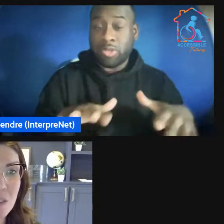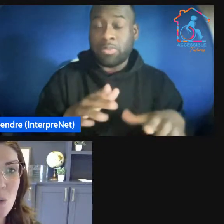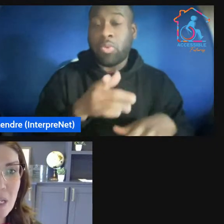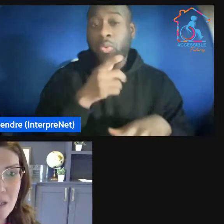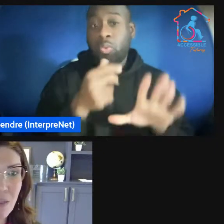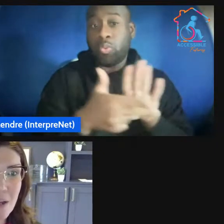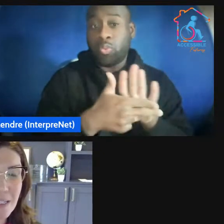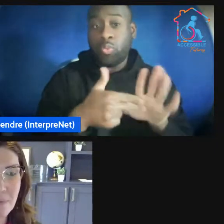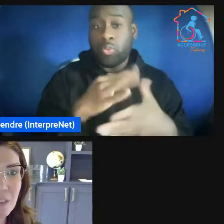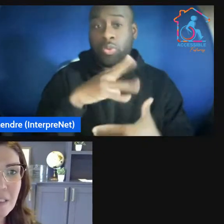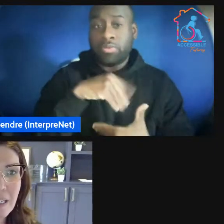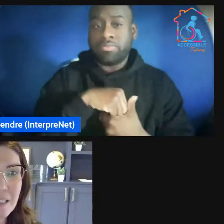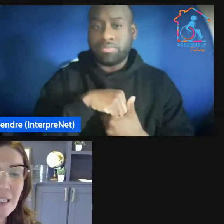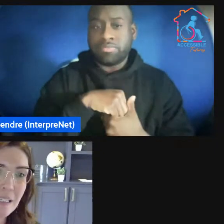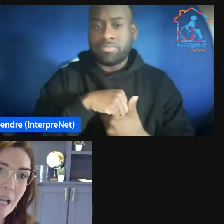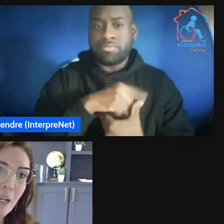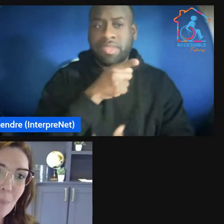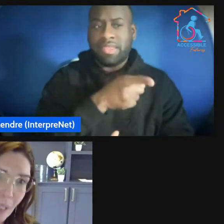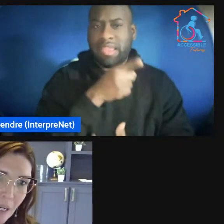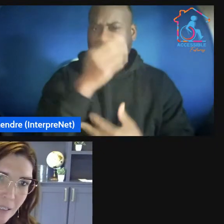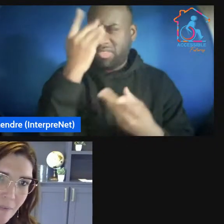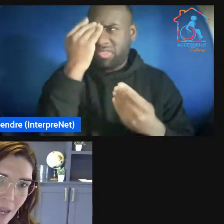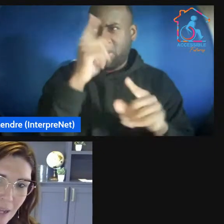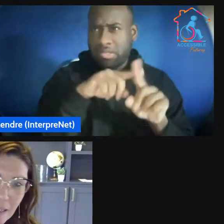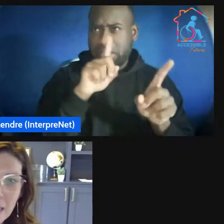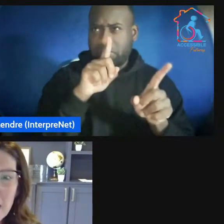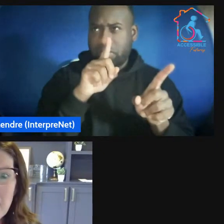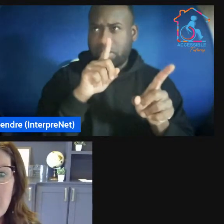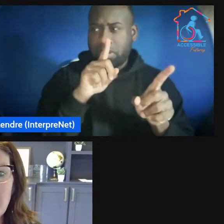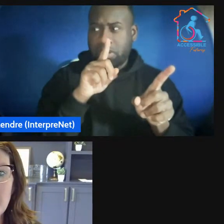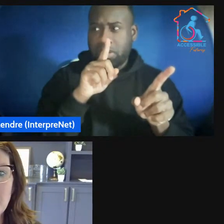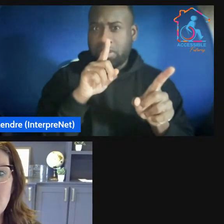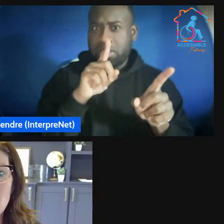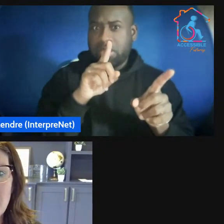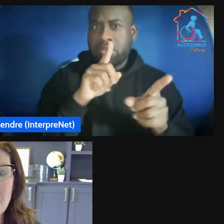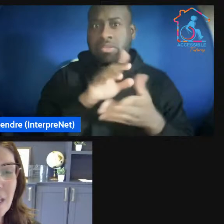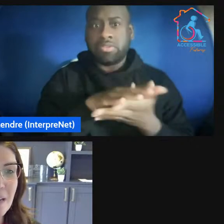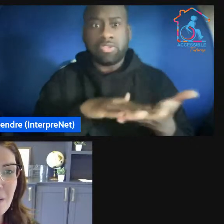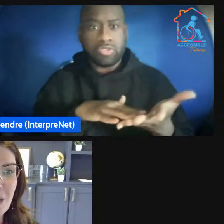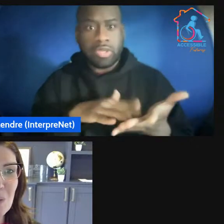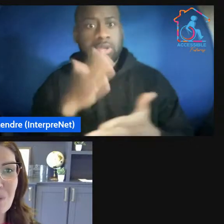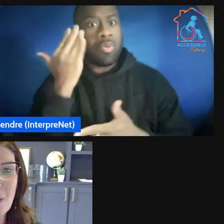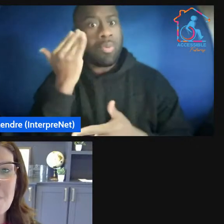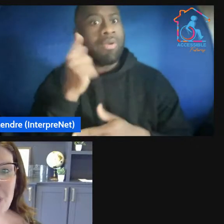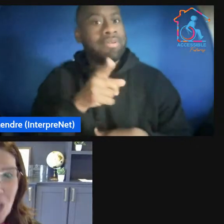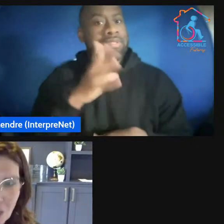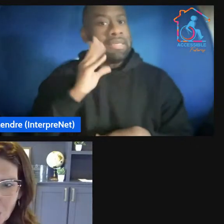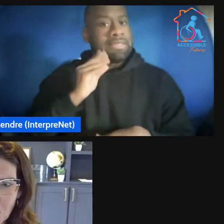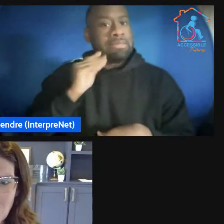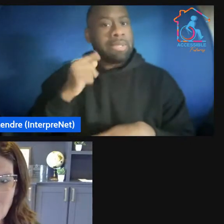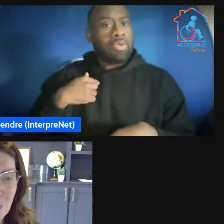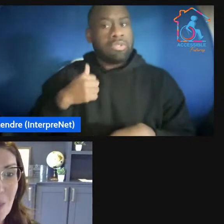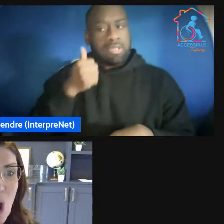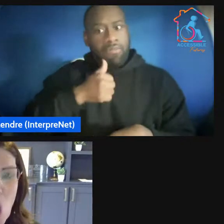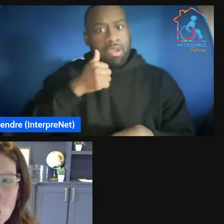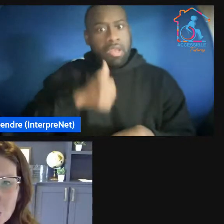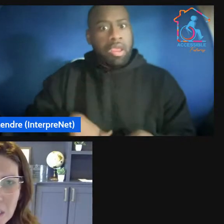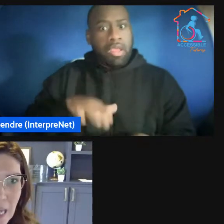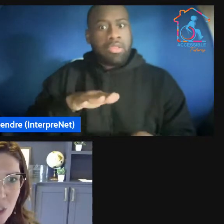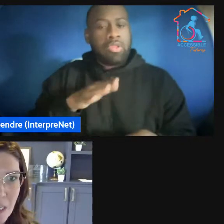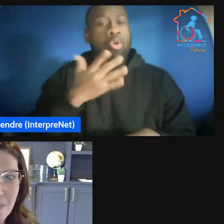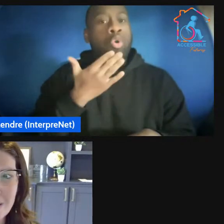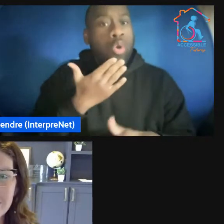autism, and so he thought differently as a designer because of that. everything, from the colors used and the